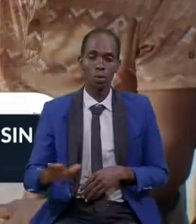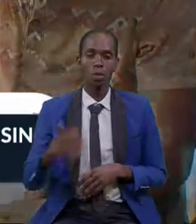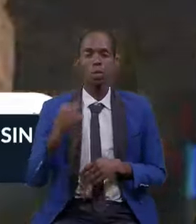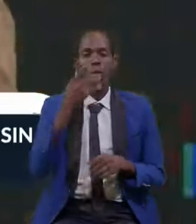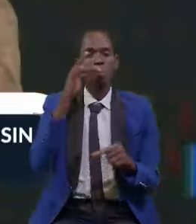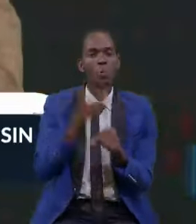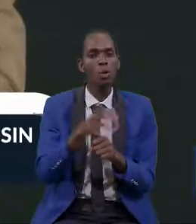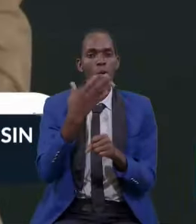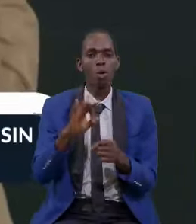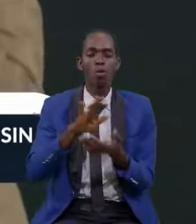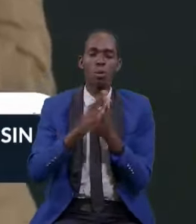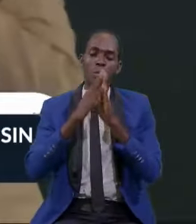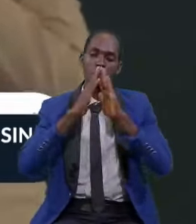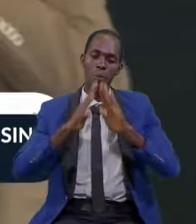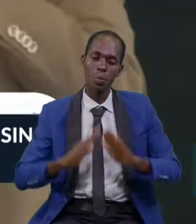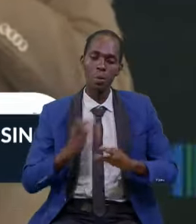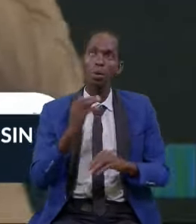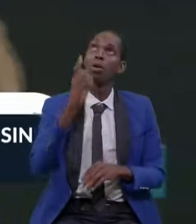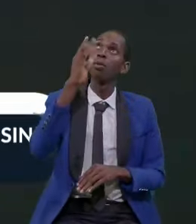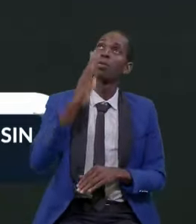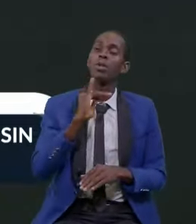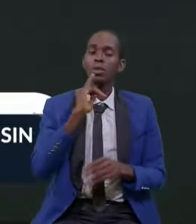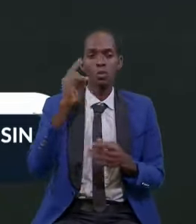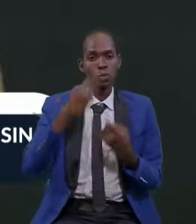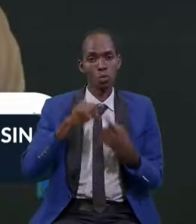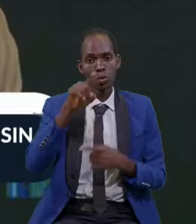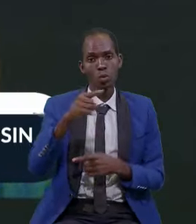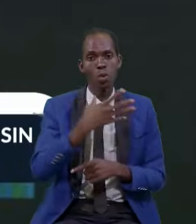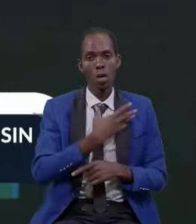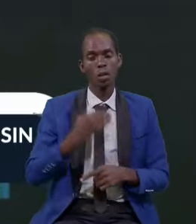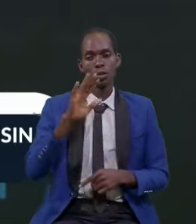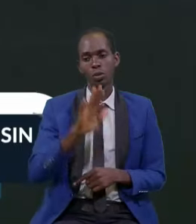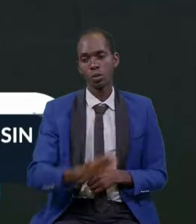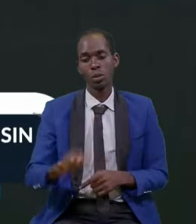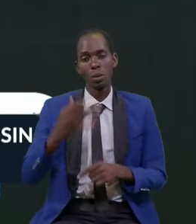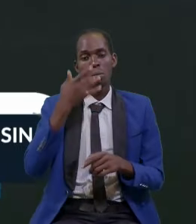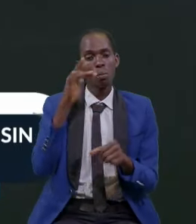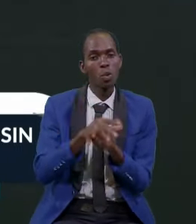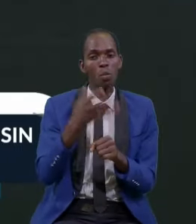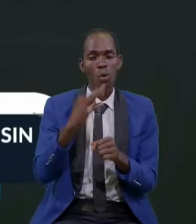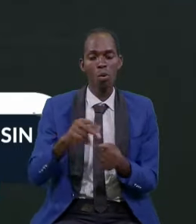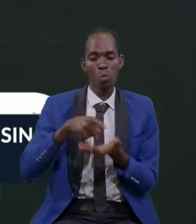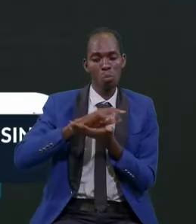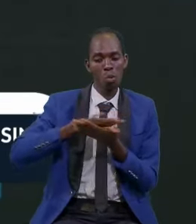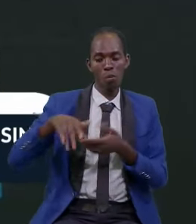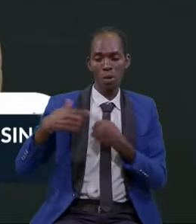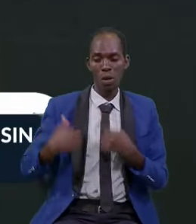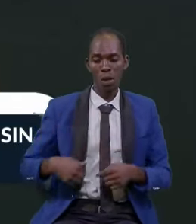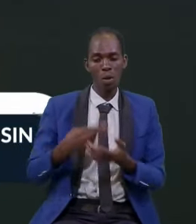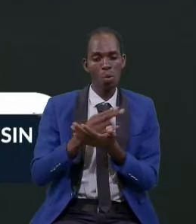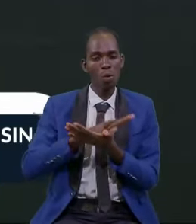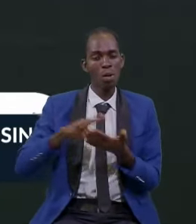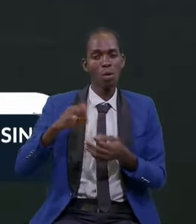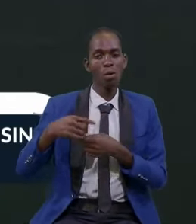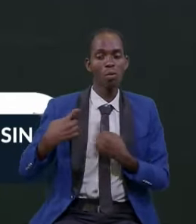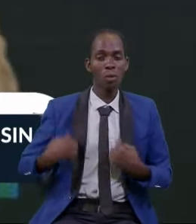of God is unto you and to your children. And the promise of purity of heart, holiness of life, everywhere